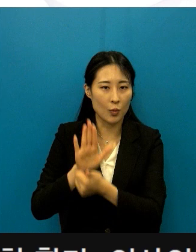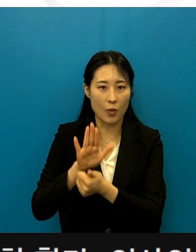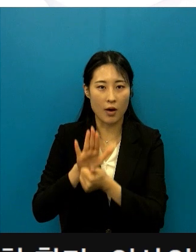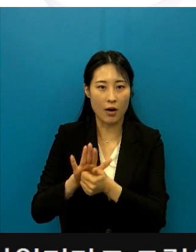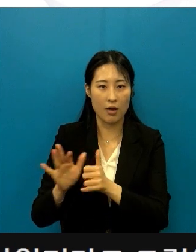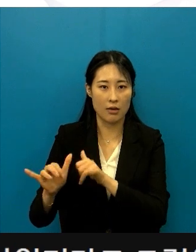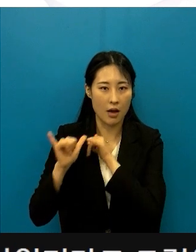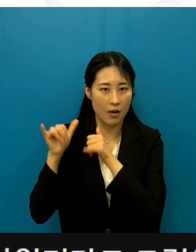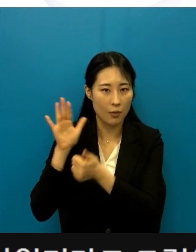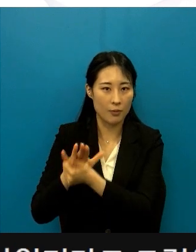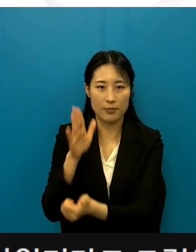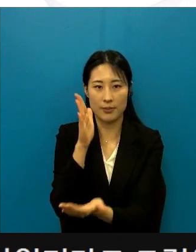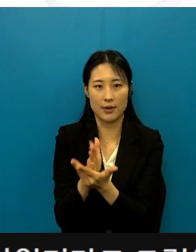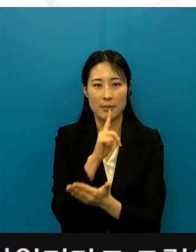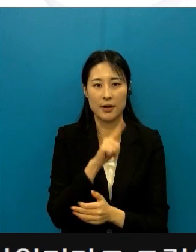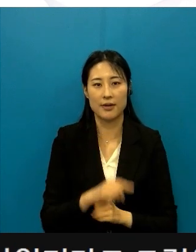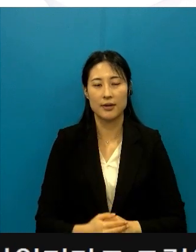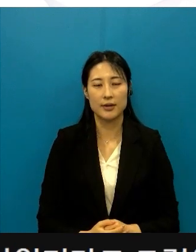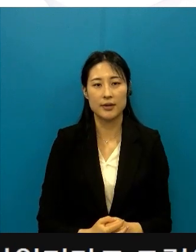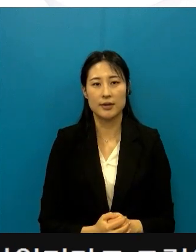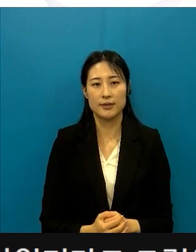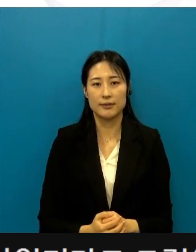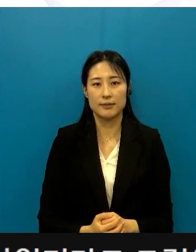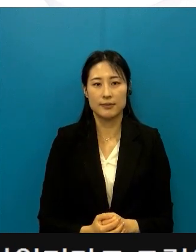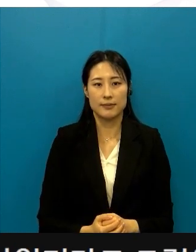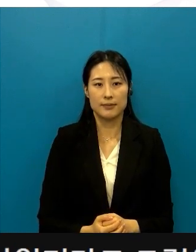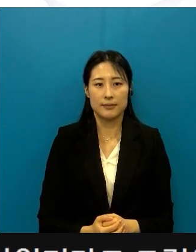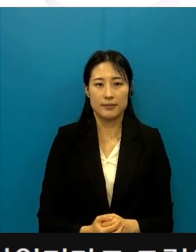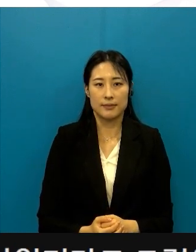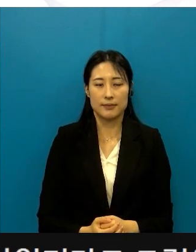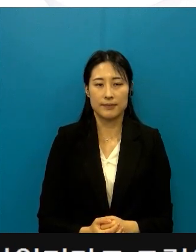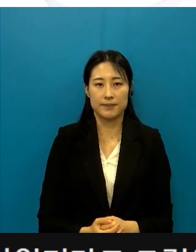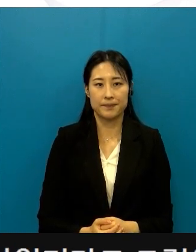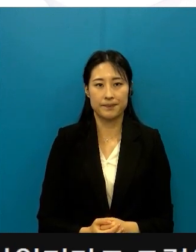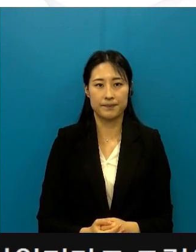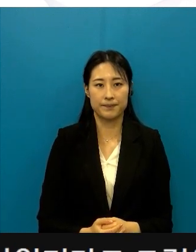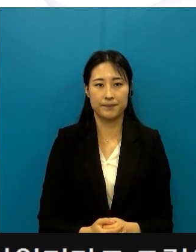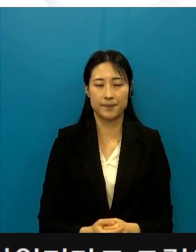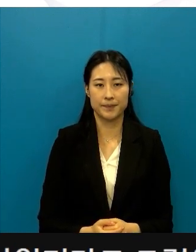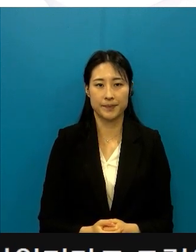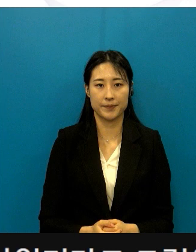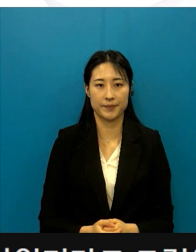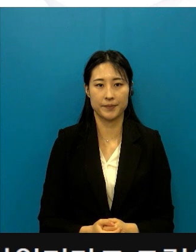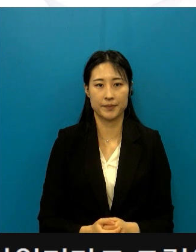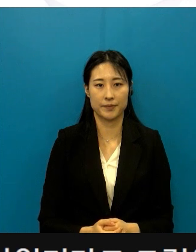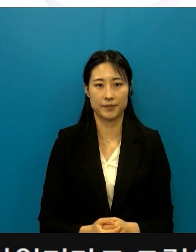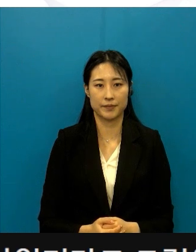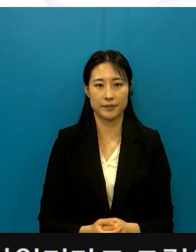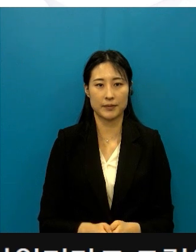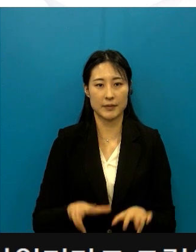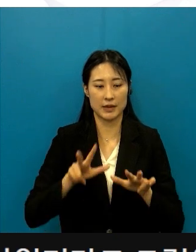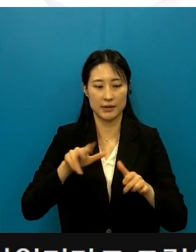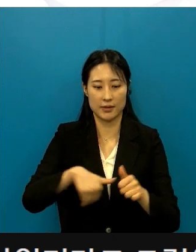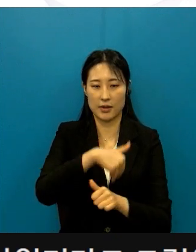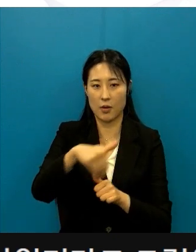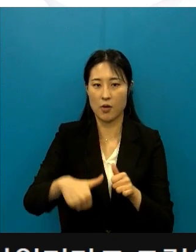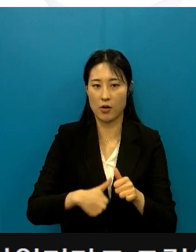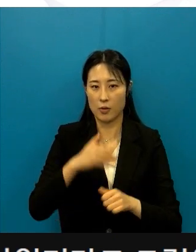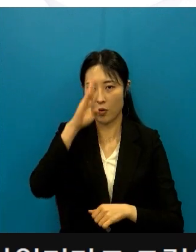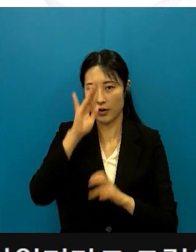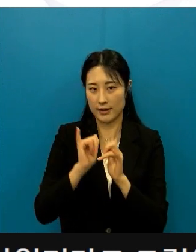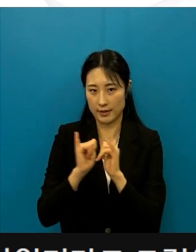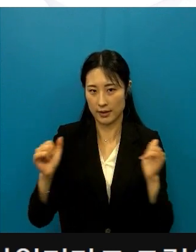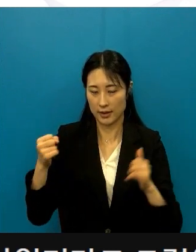private, long-standing doctor-patient relationship is an essential condition for